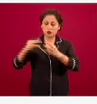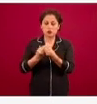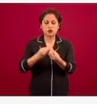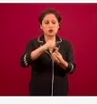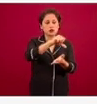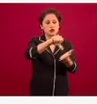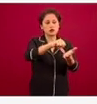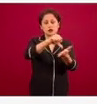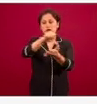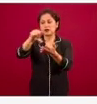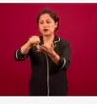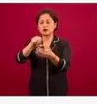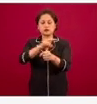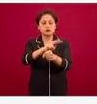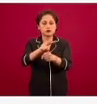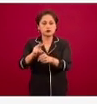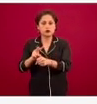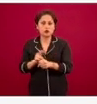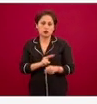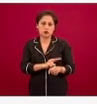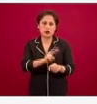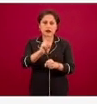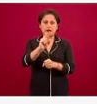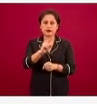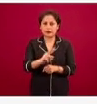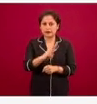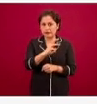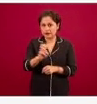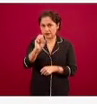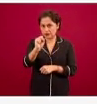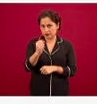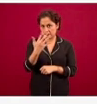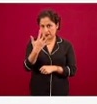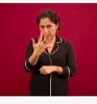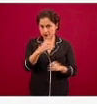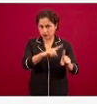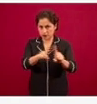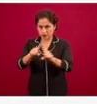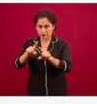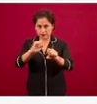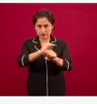the 375 monitoring medical units.